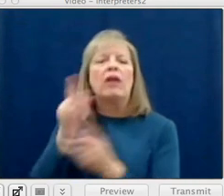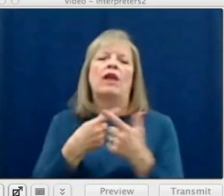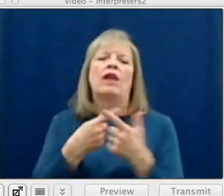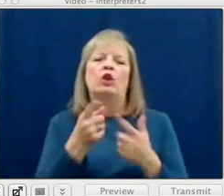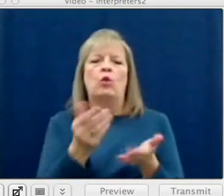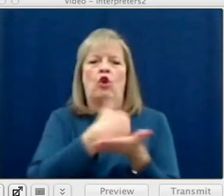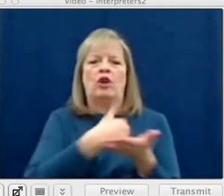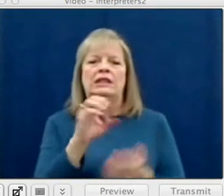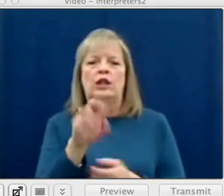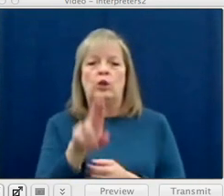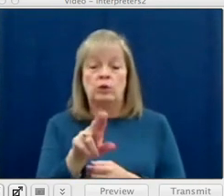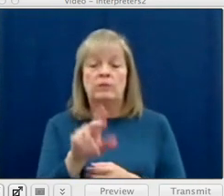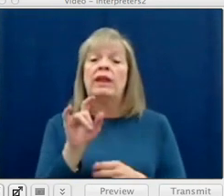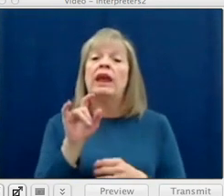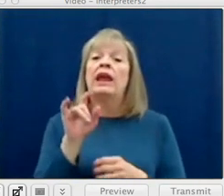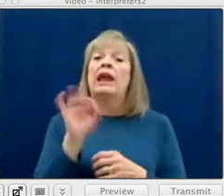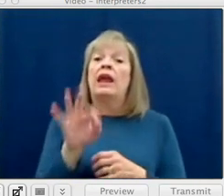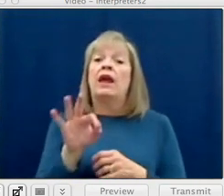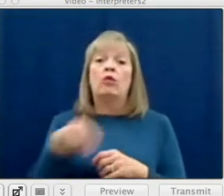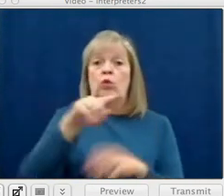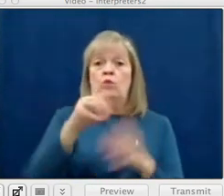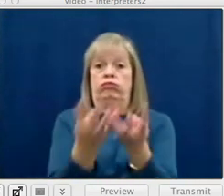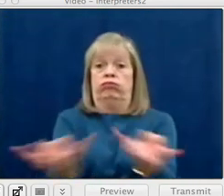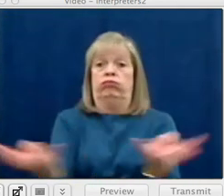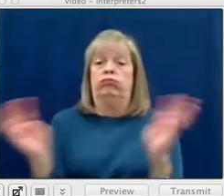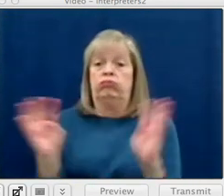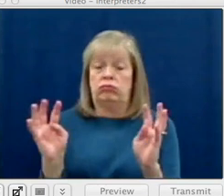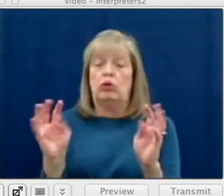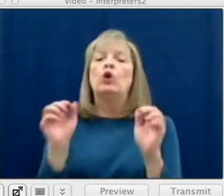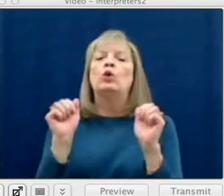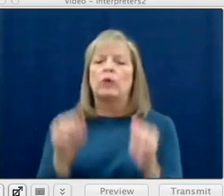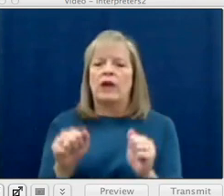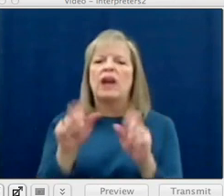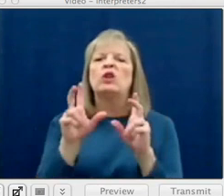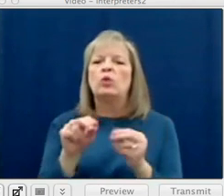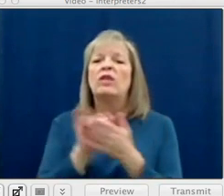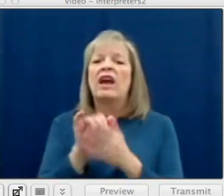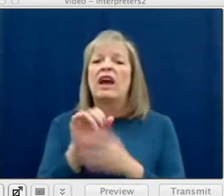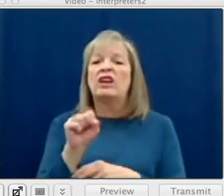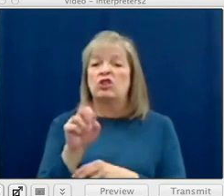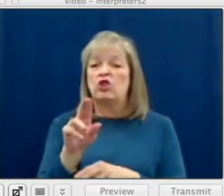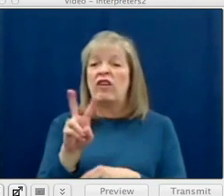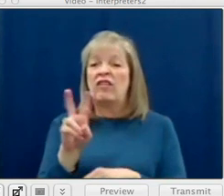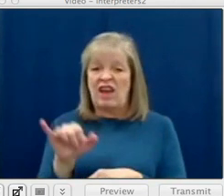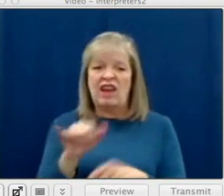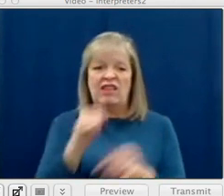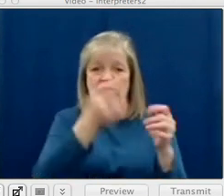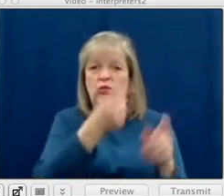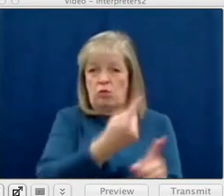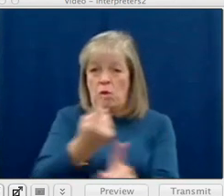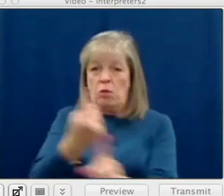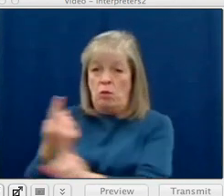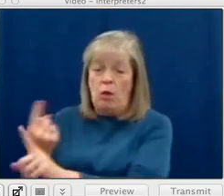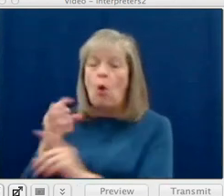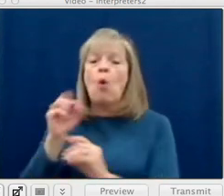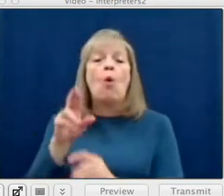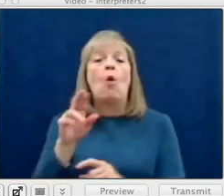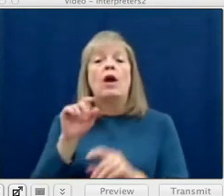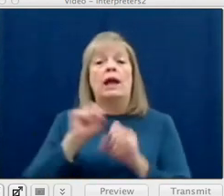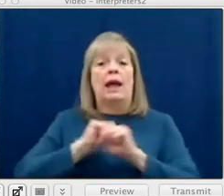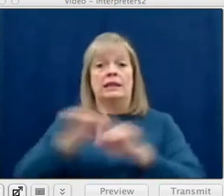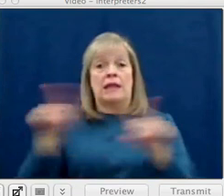it in a group, you can either individually do the satisfaction survey, or in the email that I sent out yesterday, there was a